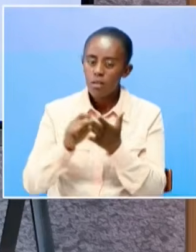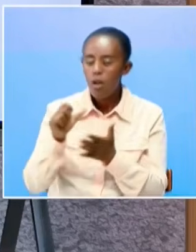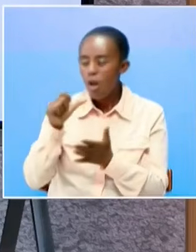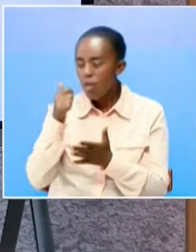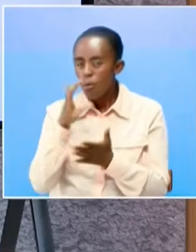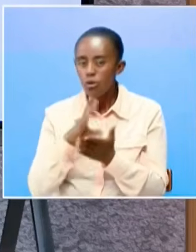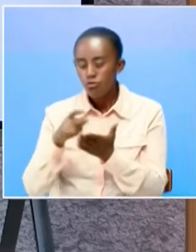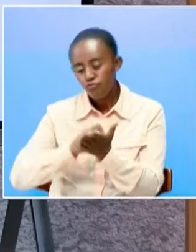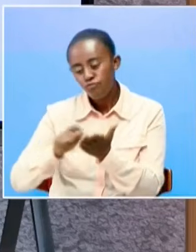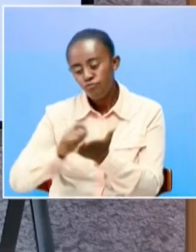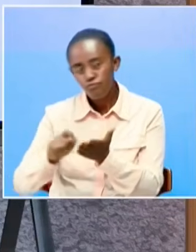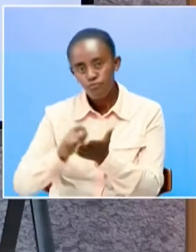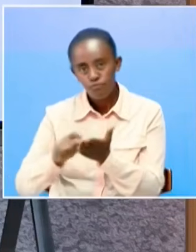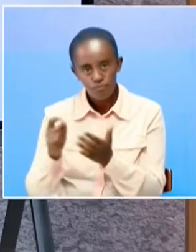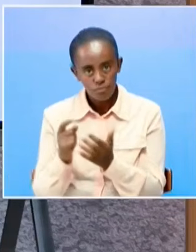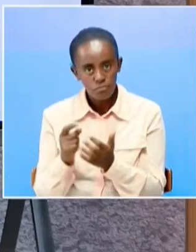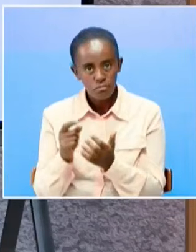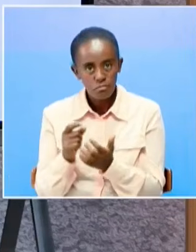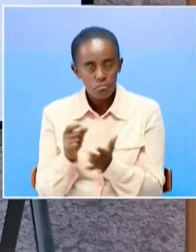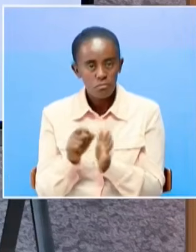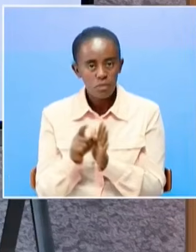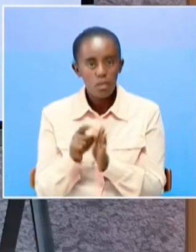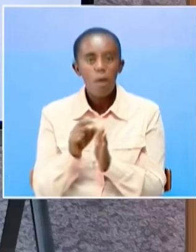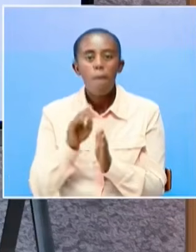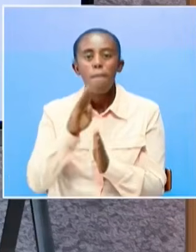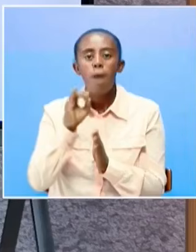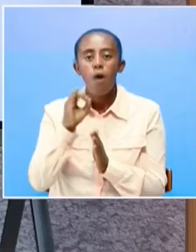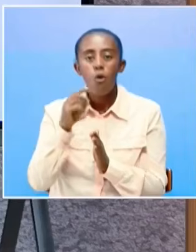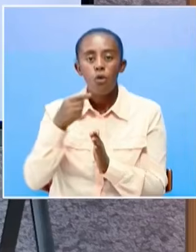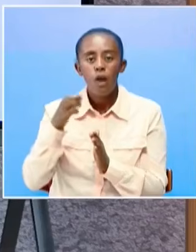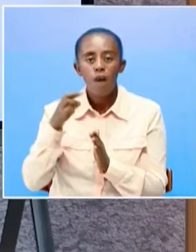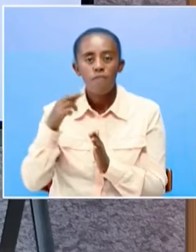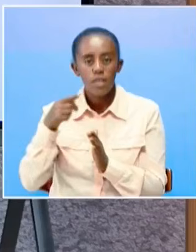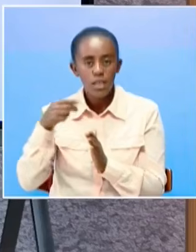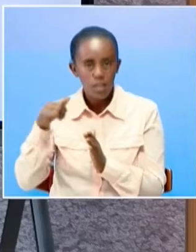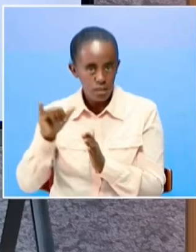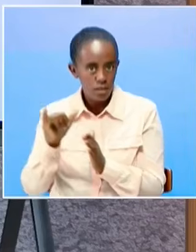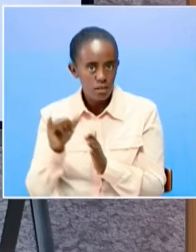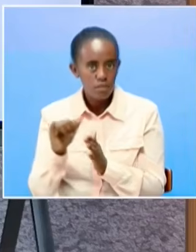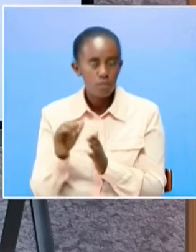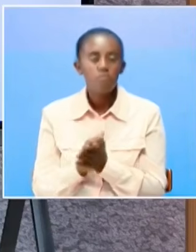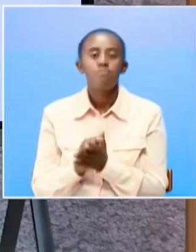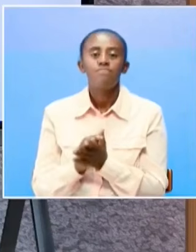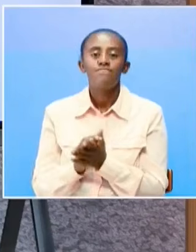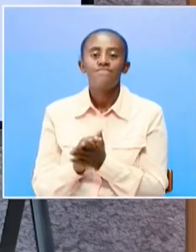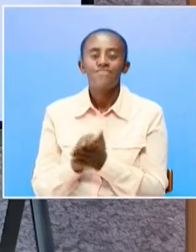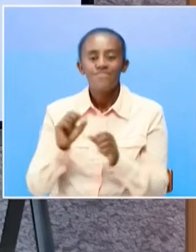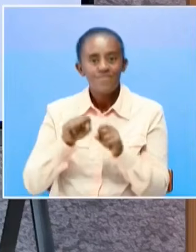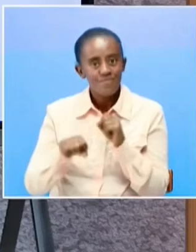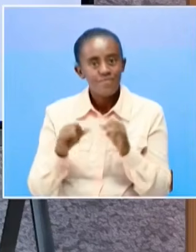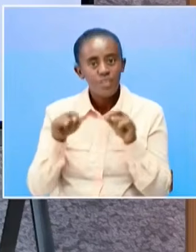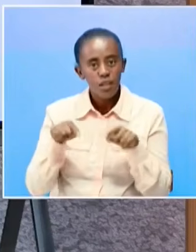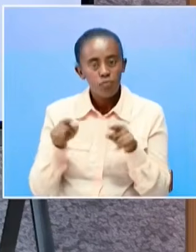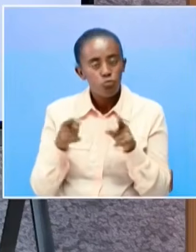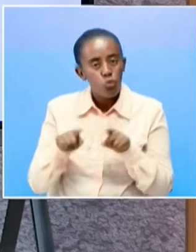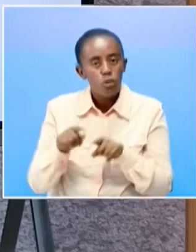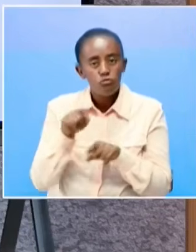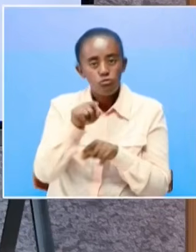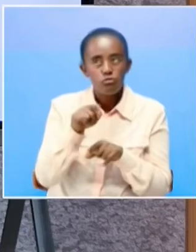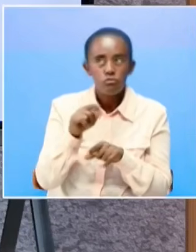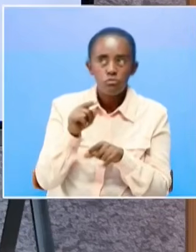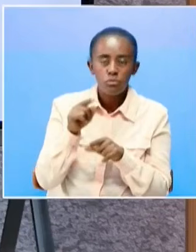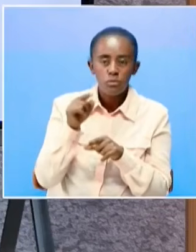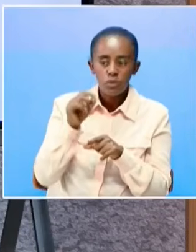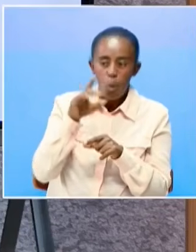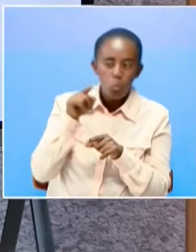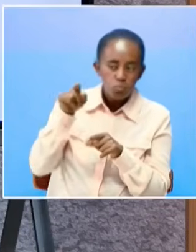person. Is it clear? Just like biography, okay? Nice. So when we are writing about someone's